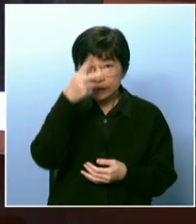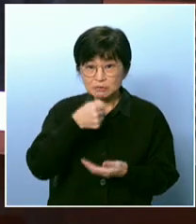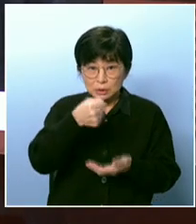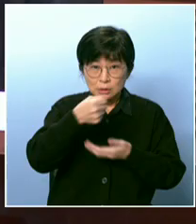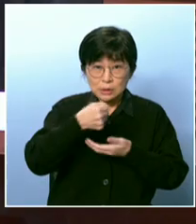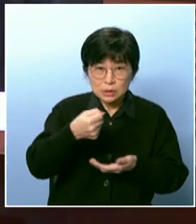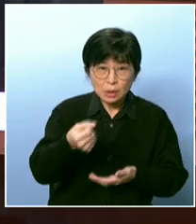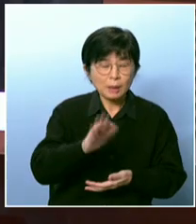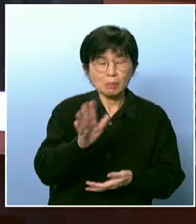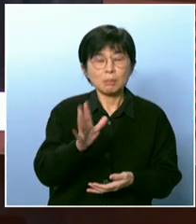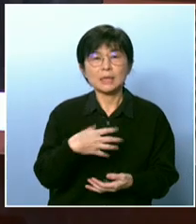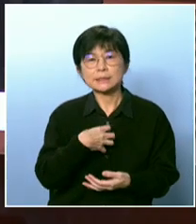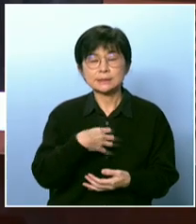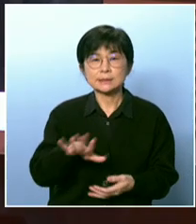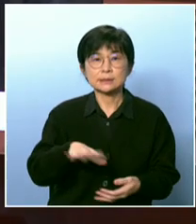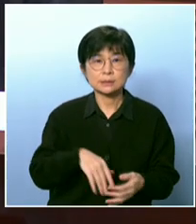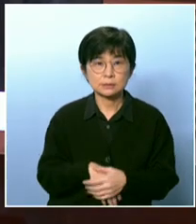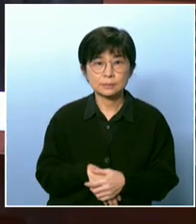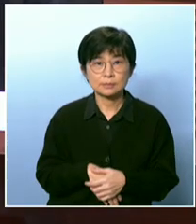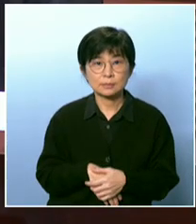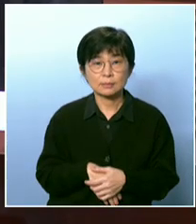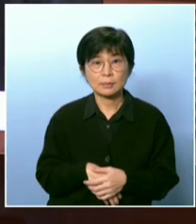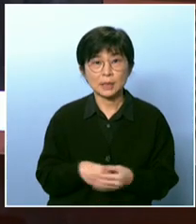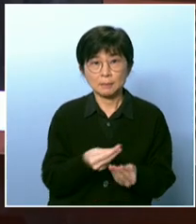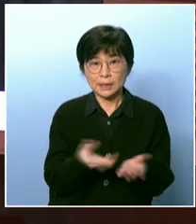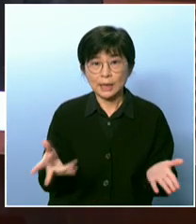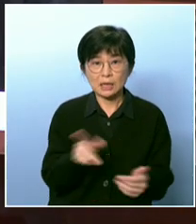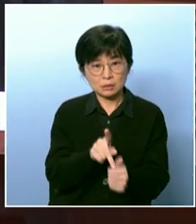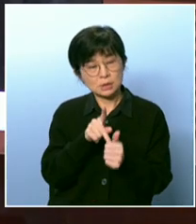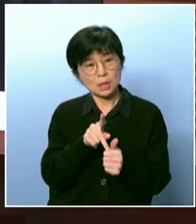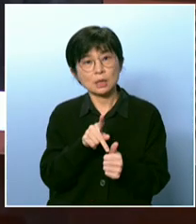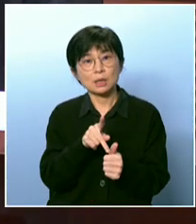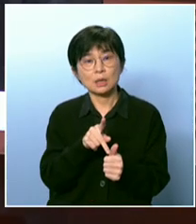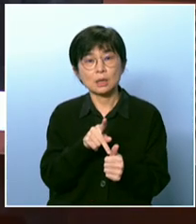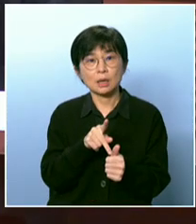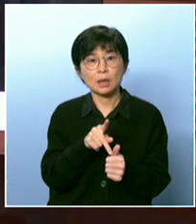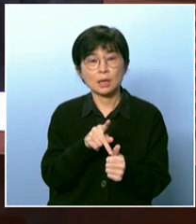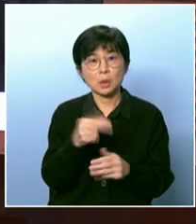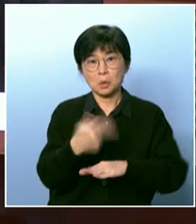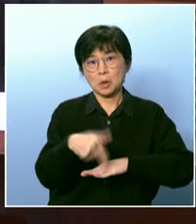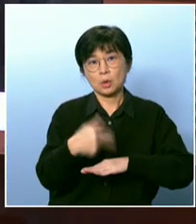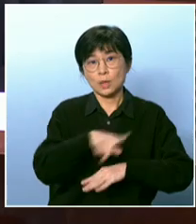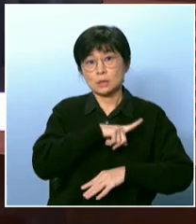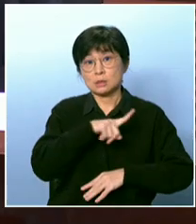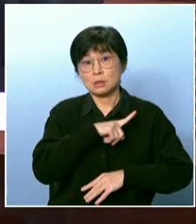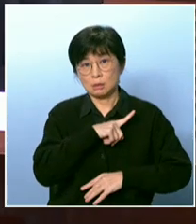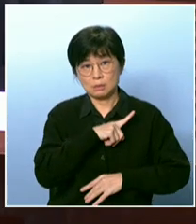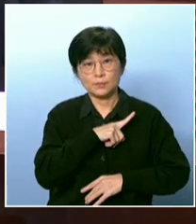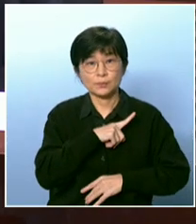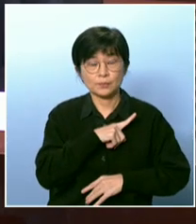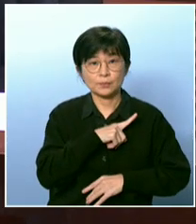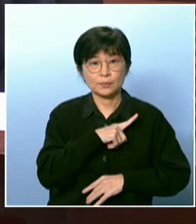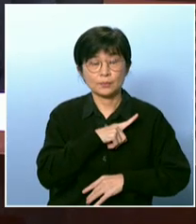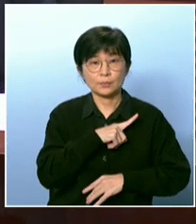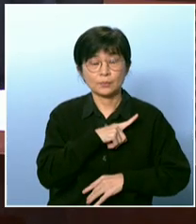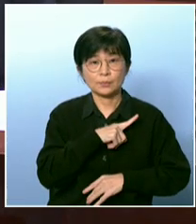It's just to raise awareness. It's not just about getting more funding from the